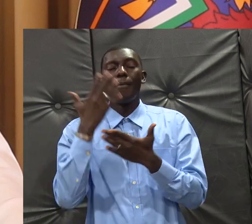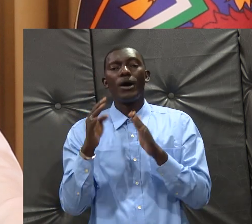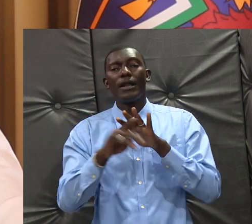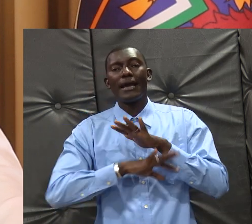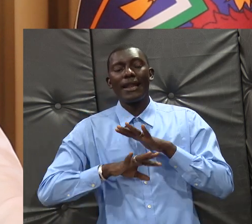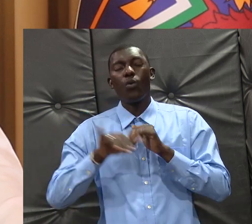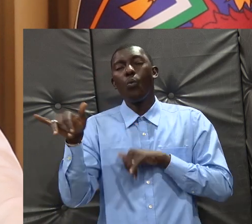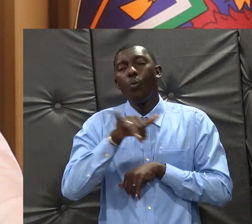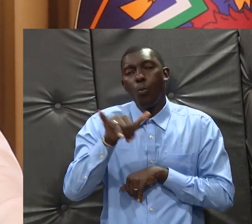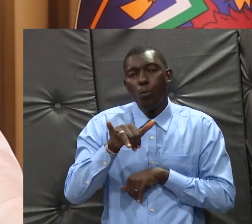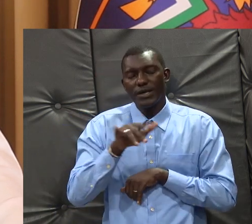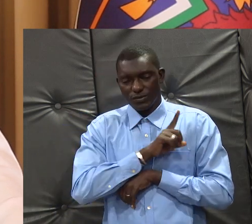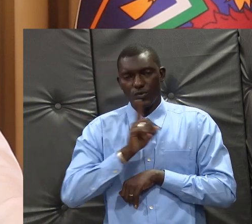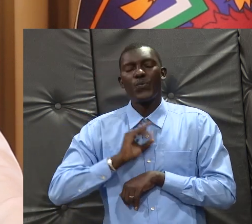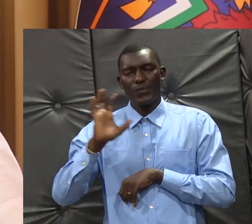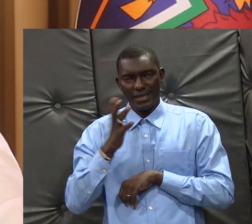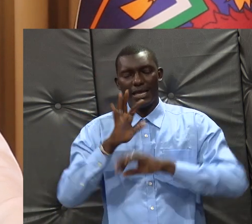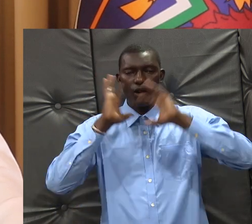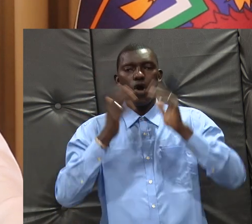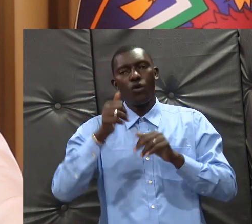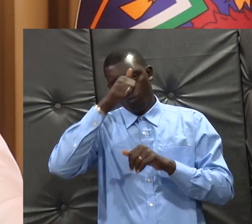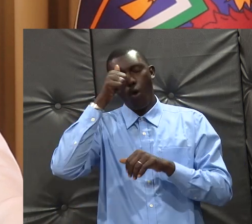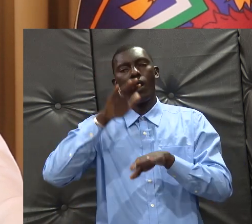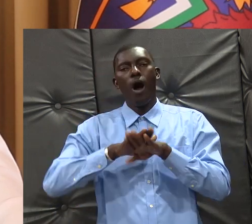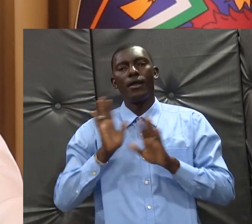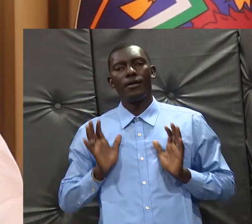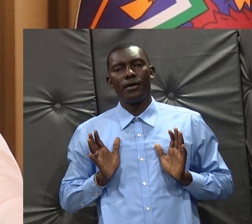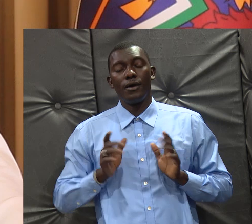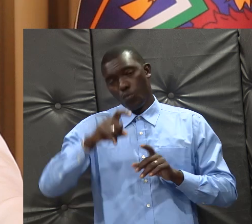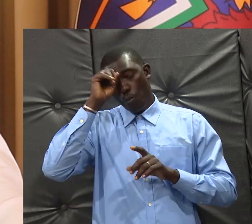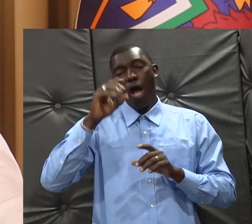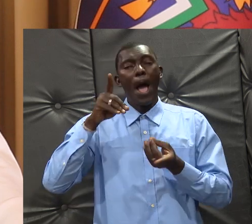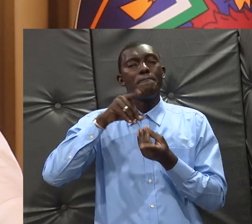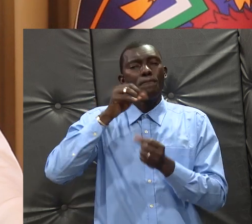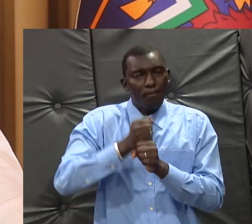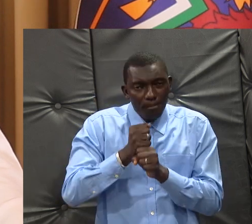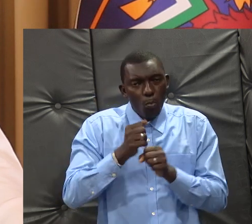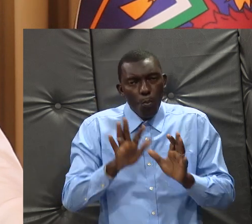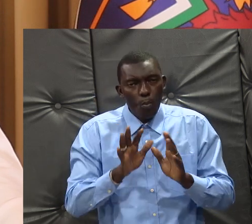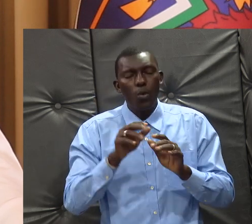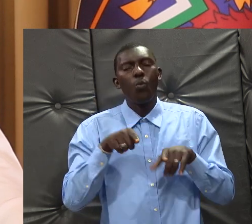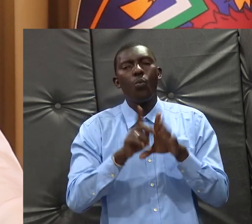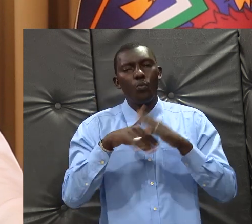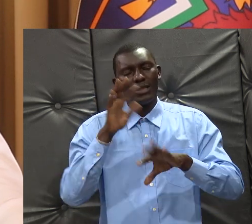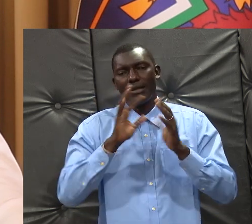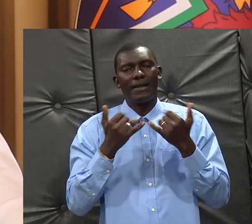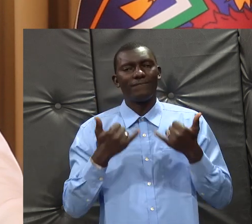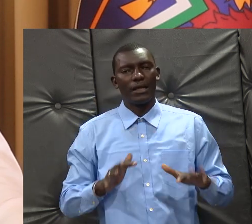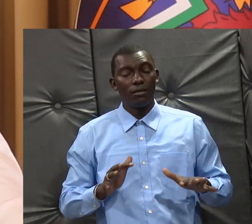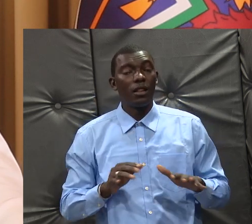can all operate productively without chaos. Like other religious